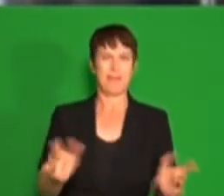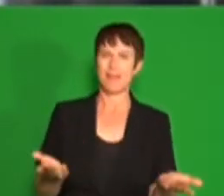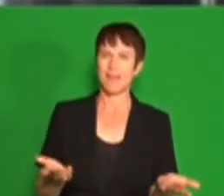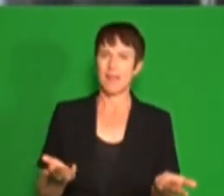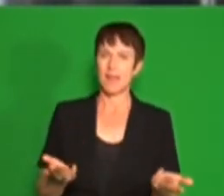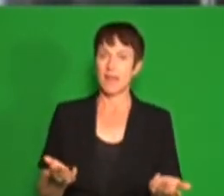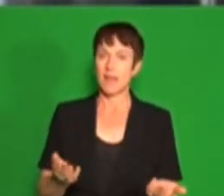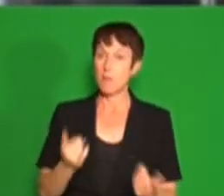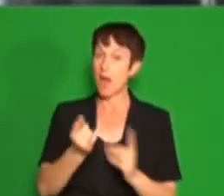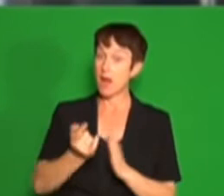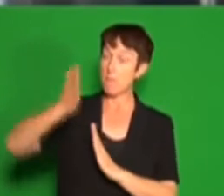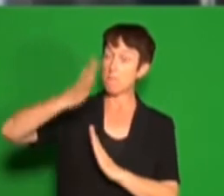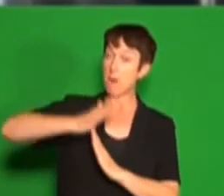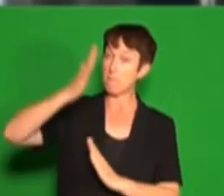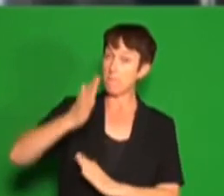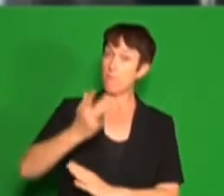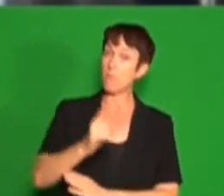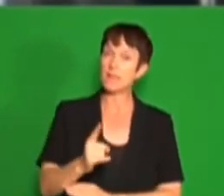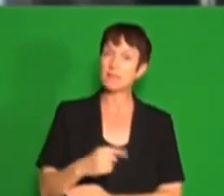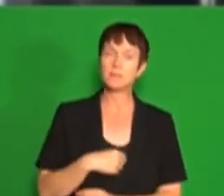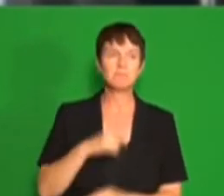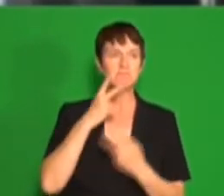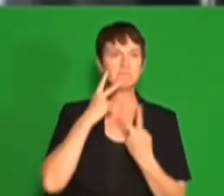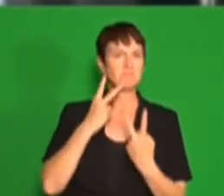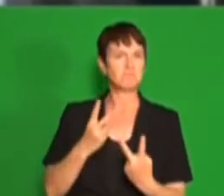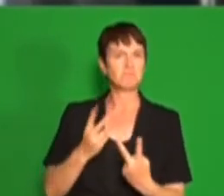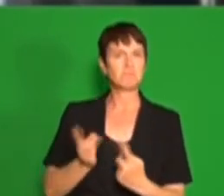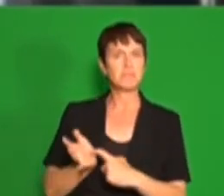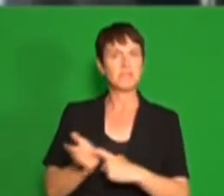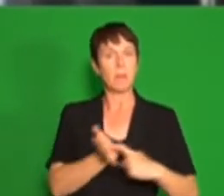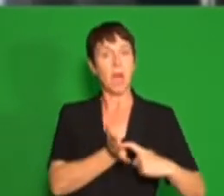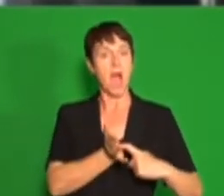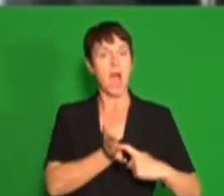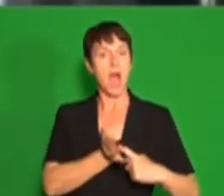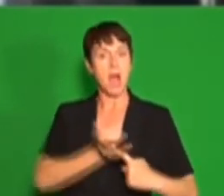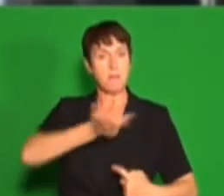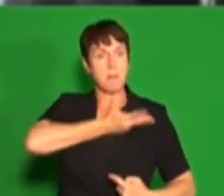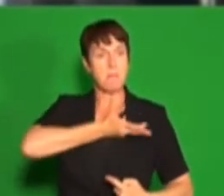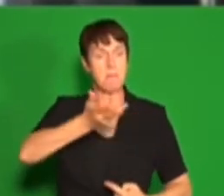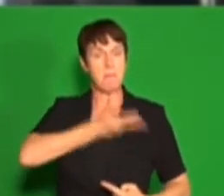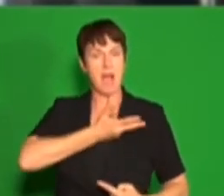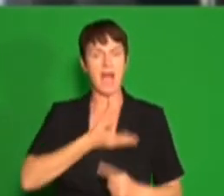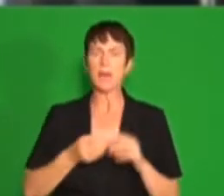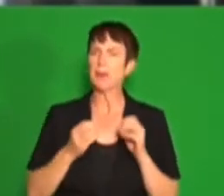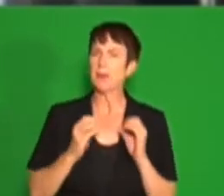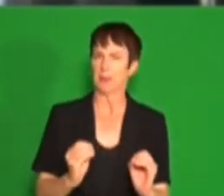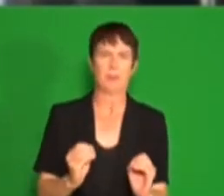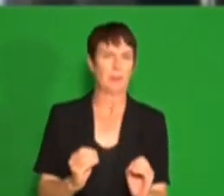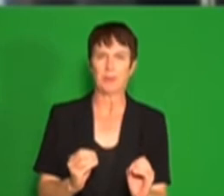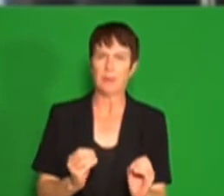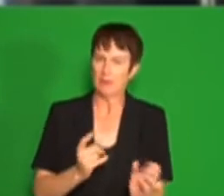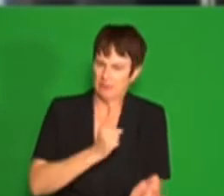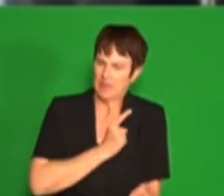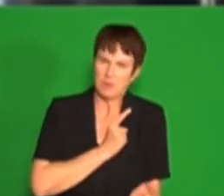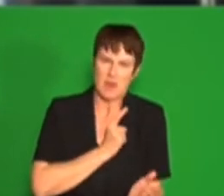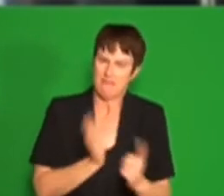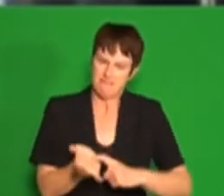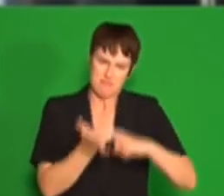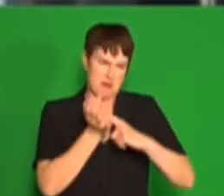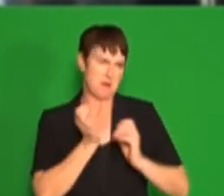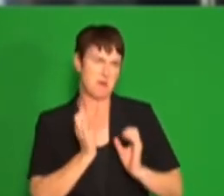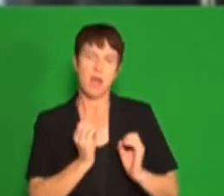do not see demand side pressures to the inflation outlook building up in this